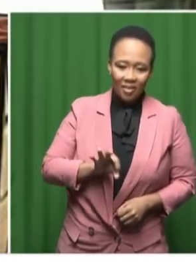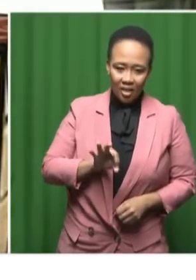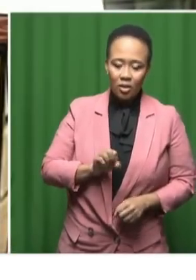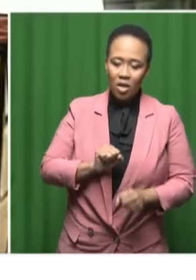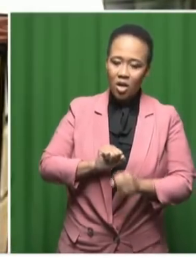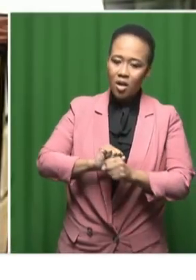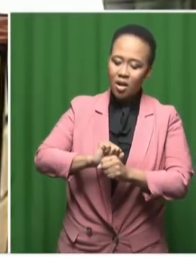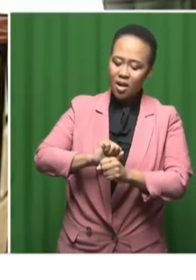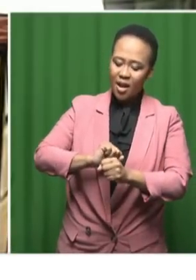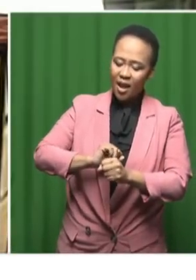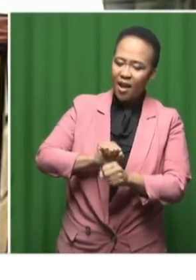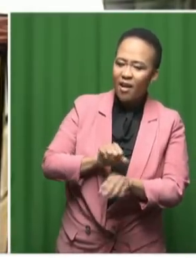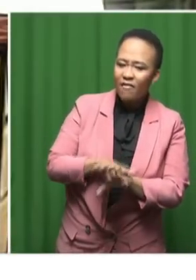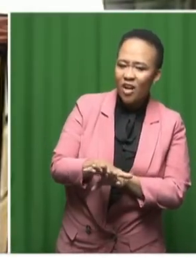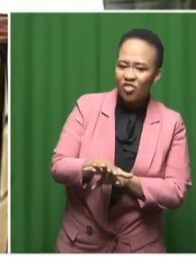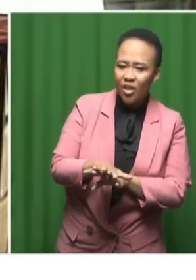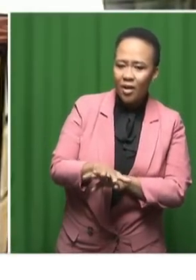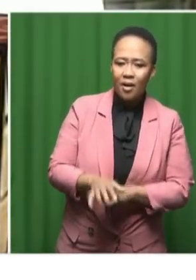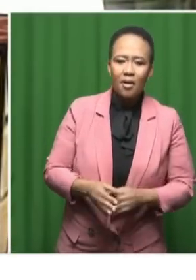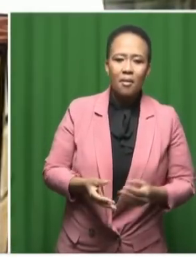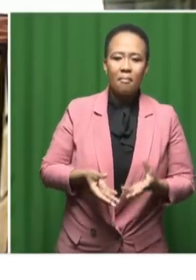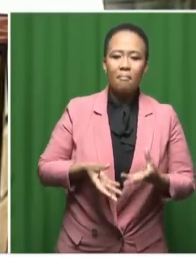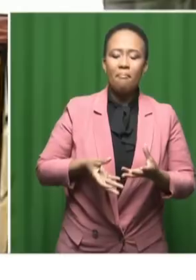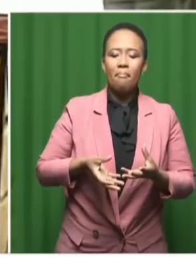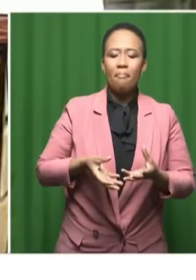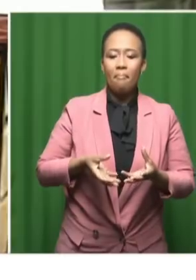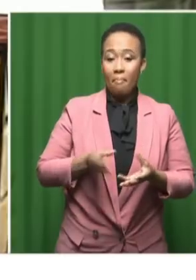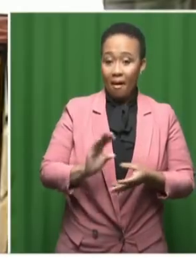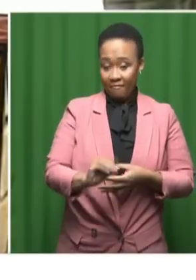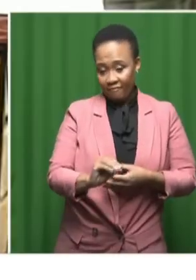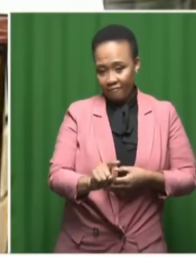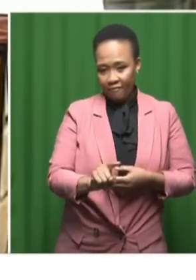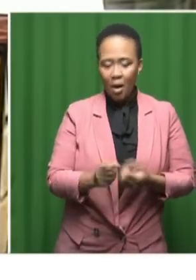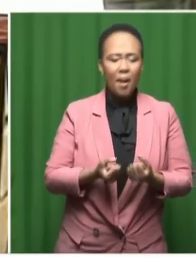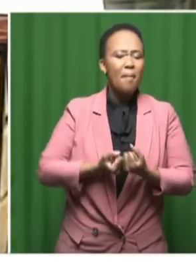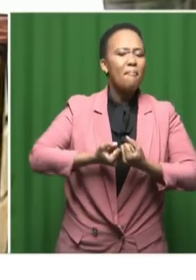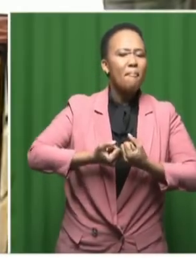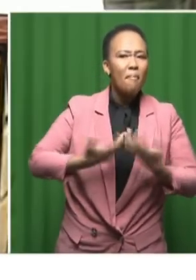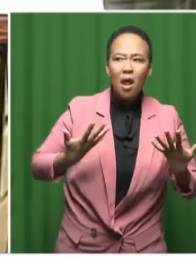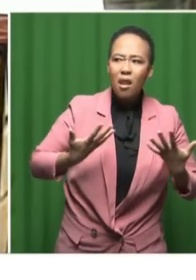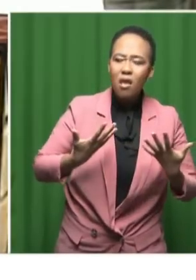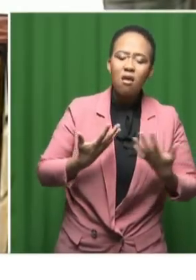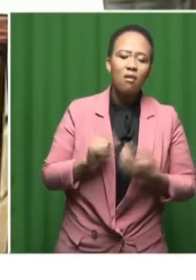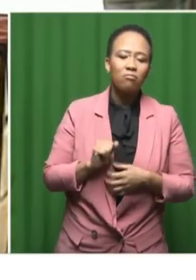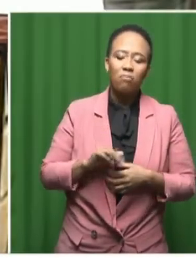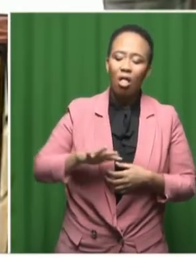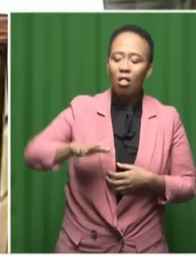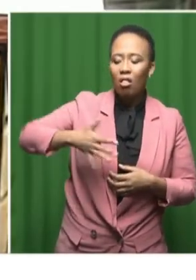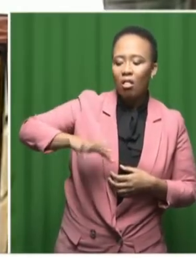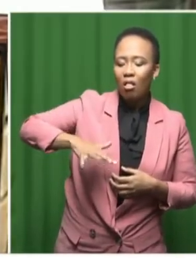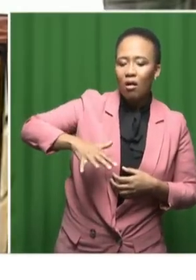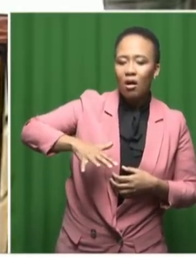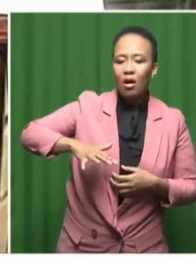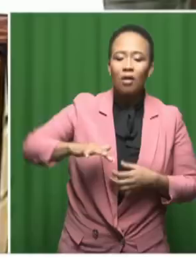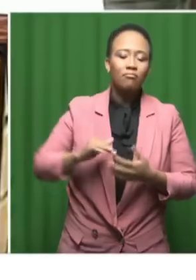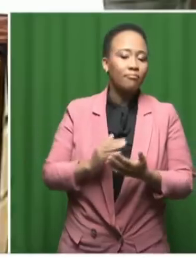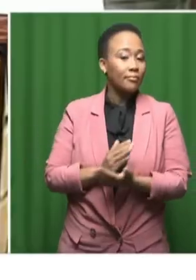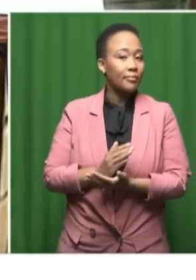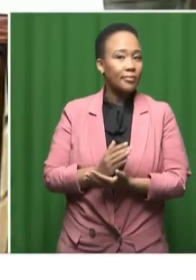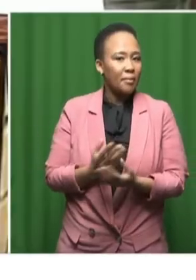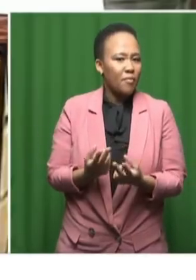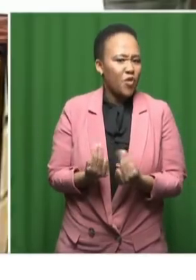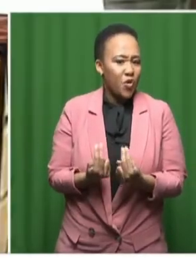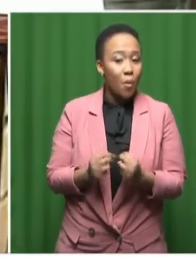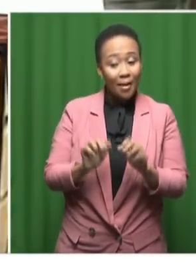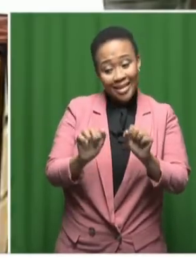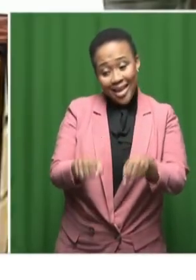they developed something called acquired immunity. And many were mild, many were not even people knew about it, but the infection